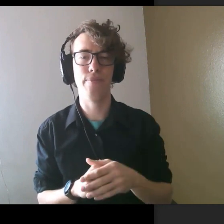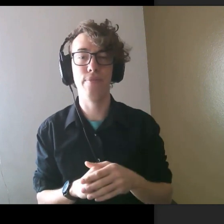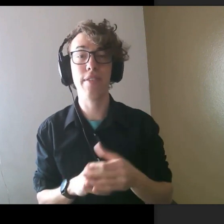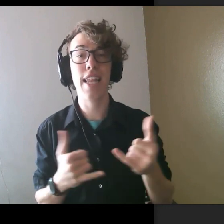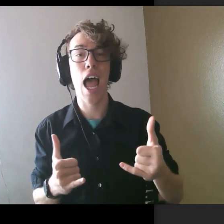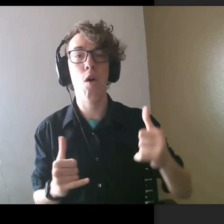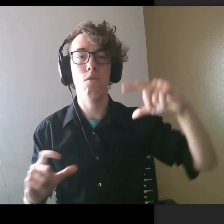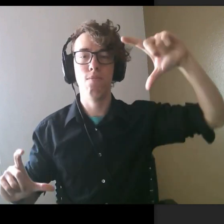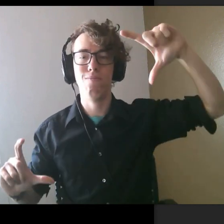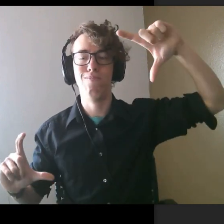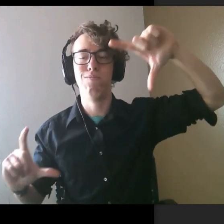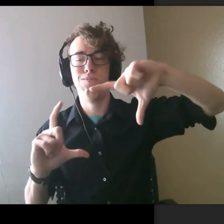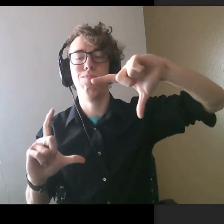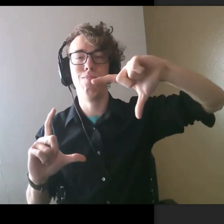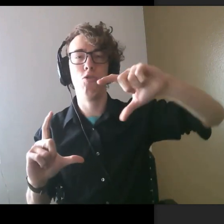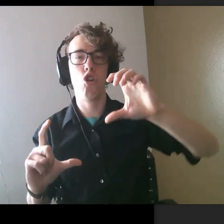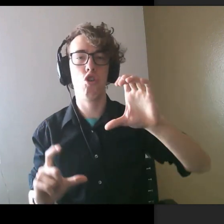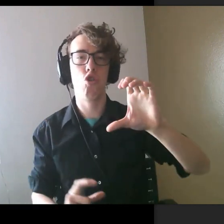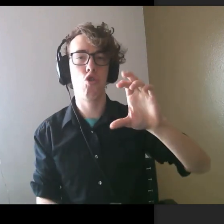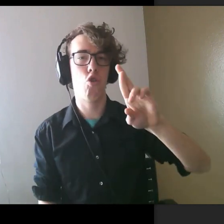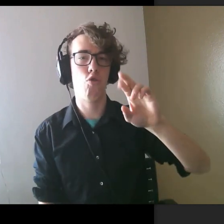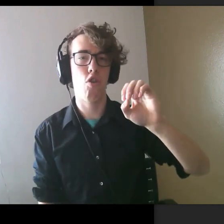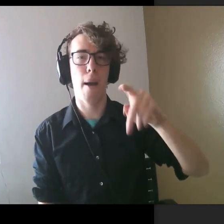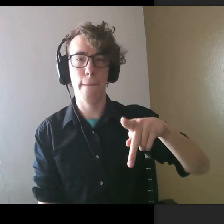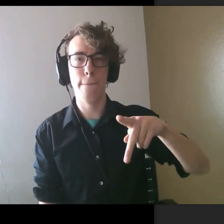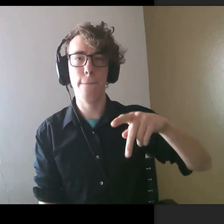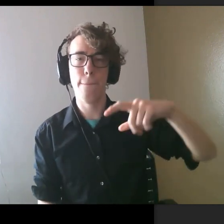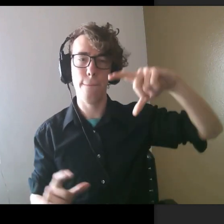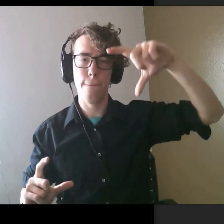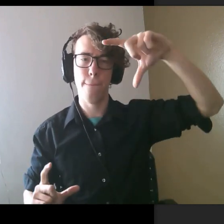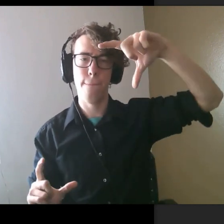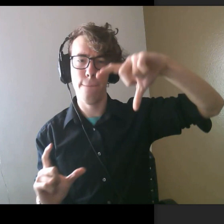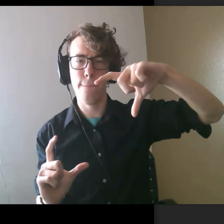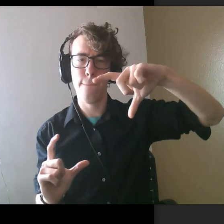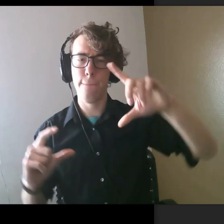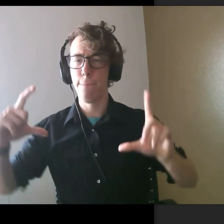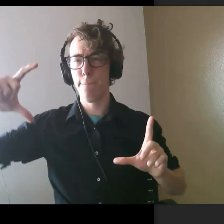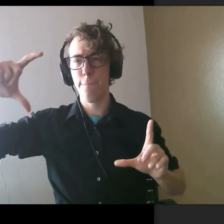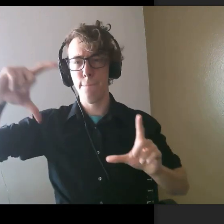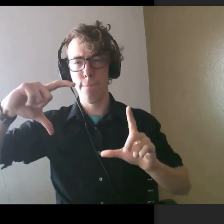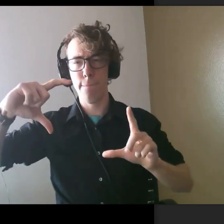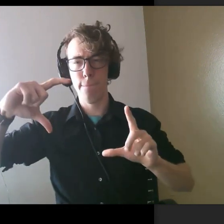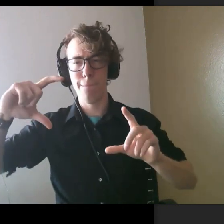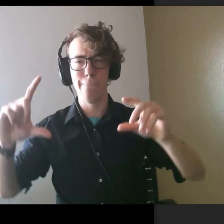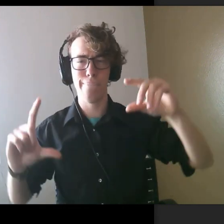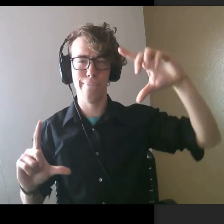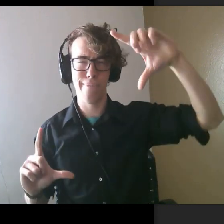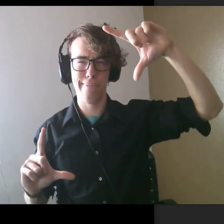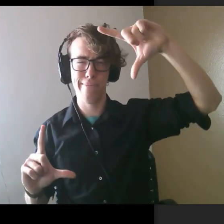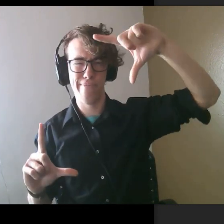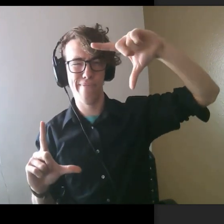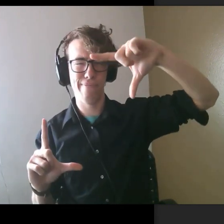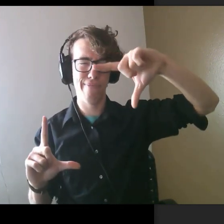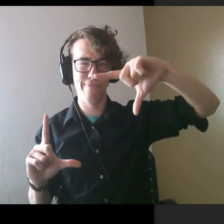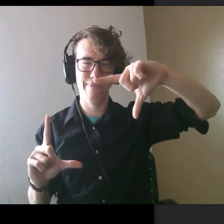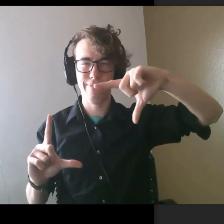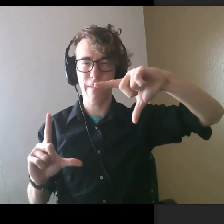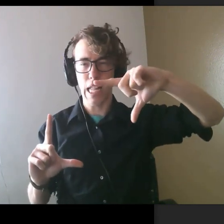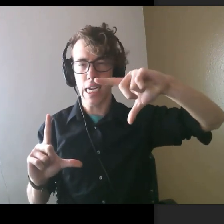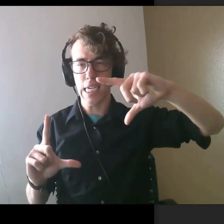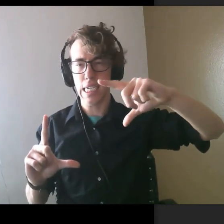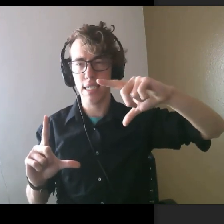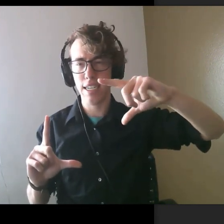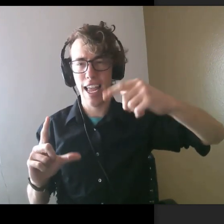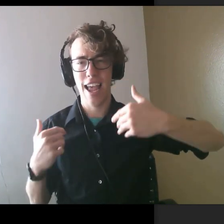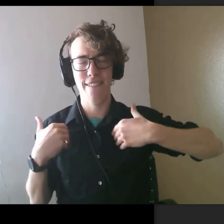at the bottom, I'm going to go to the square with the overlapping corners and pull it down, just get rid of some of the background. I'm going to leave just a teeny bit